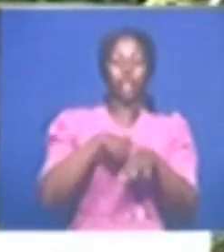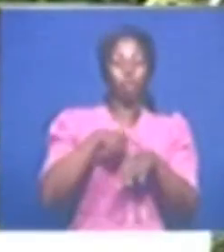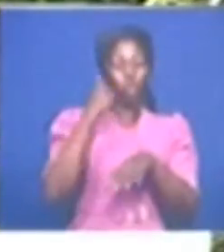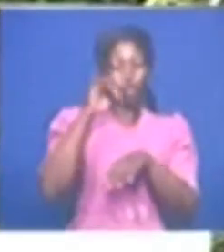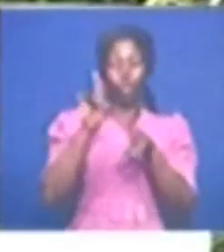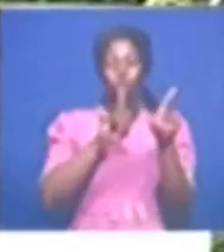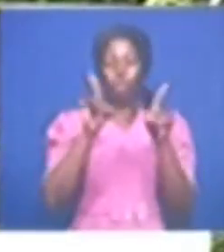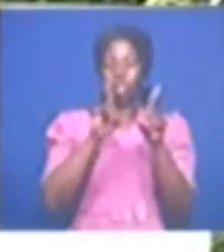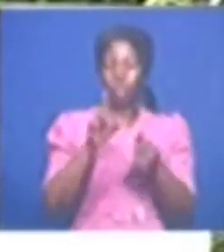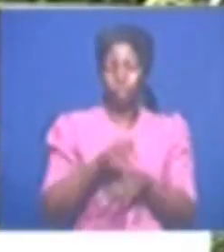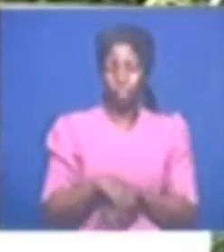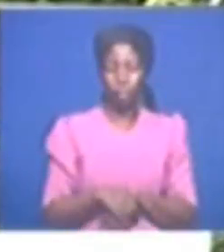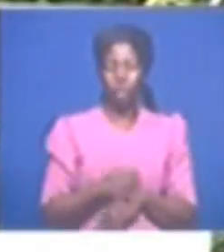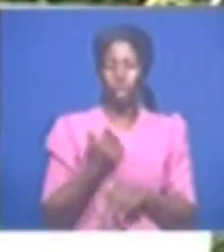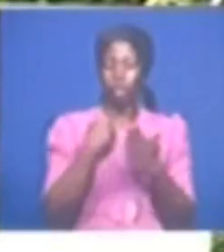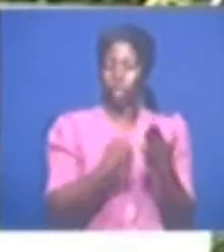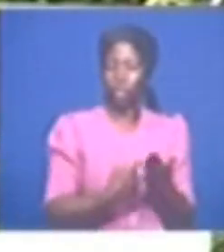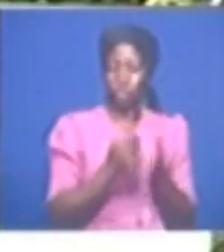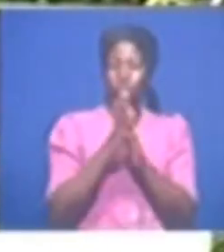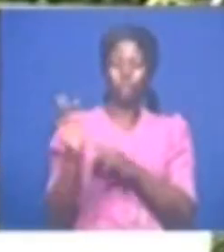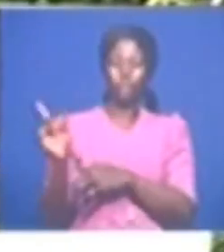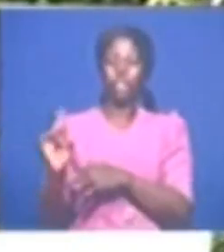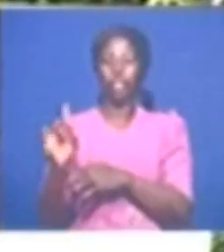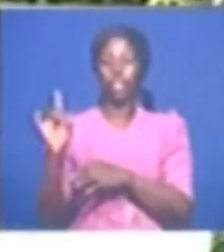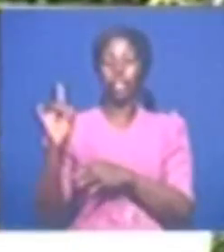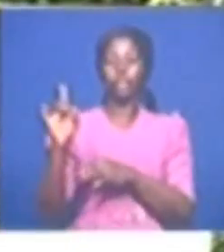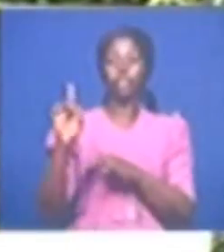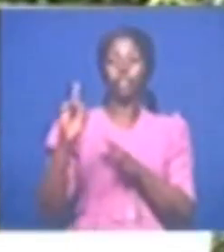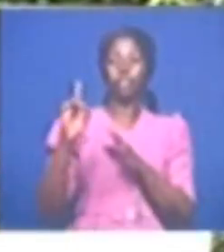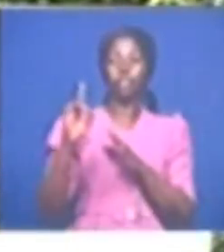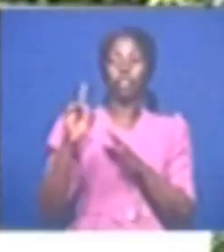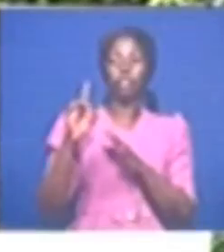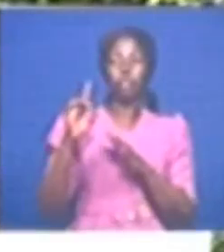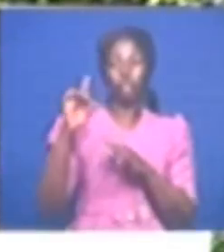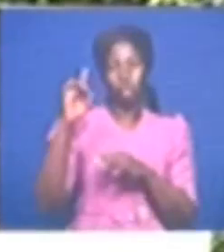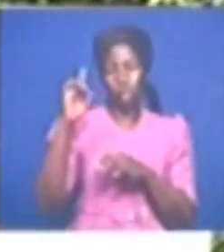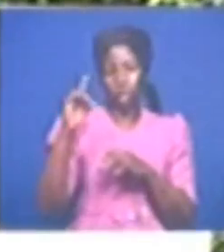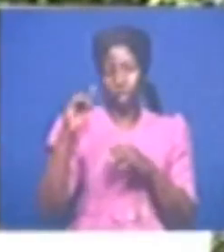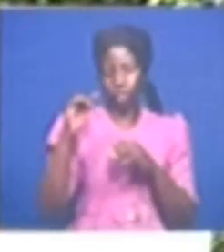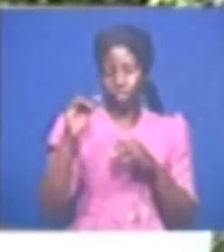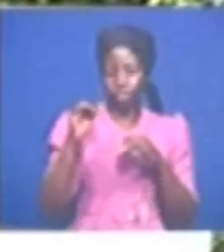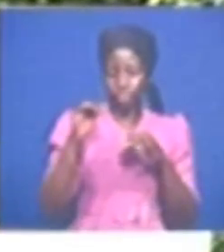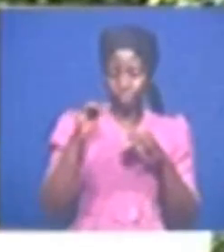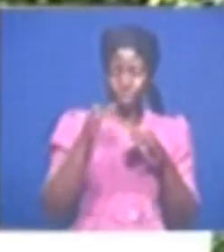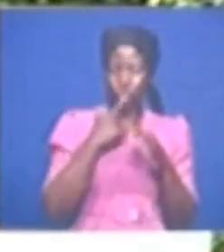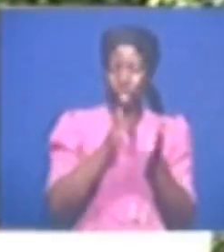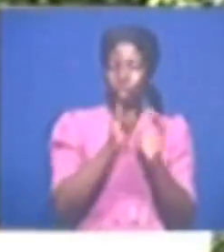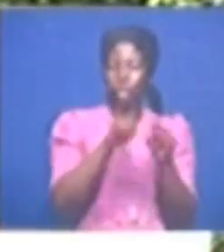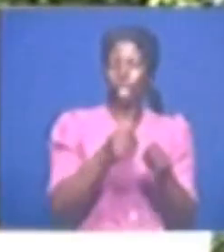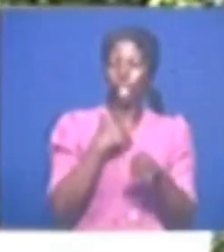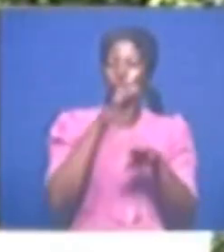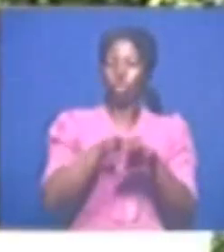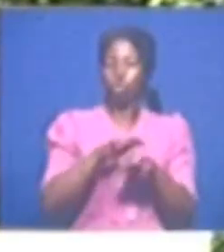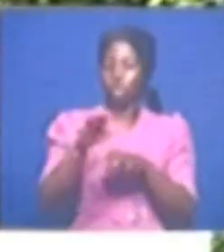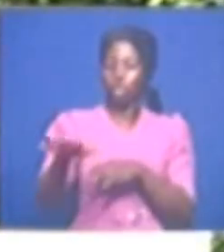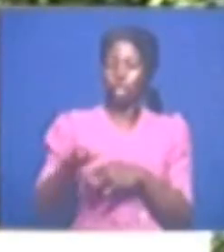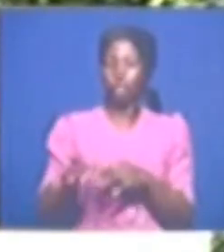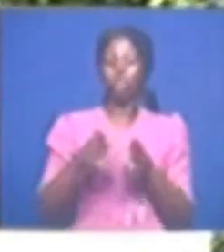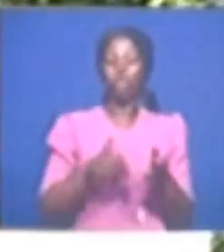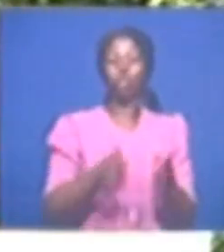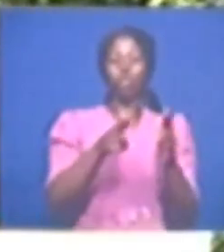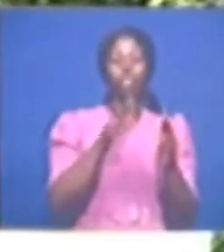of Transport so that we have a proper airport that serves the Masai Mara. We have proper roads that are tarmacked towards the